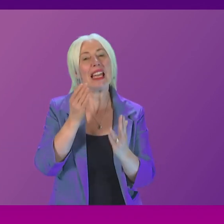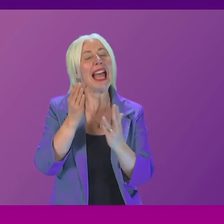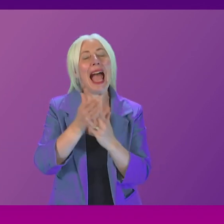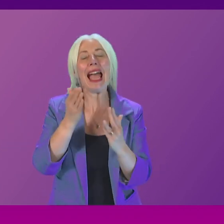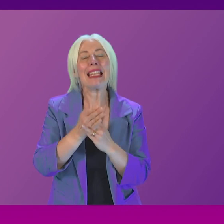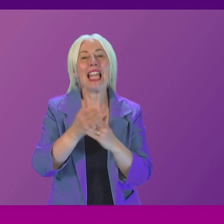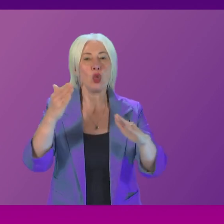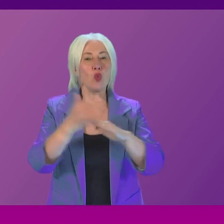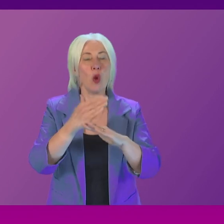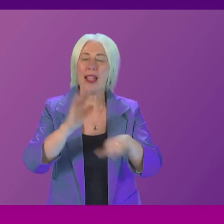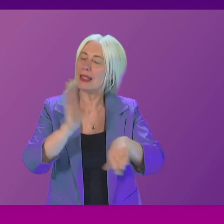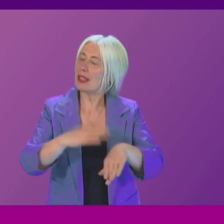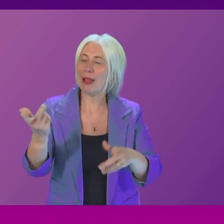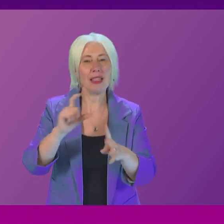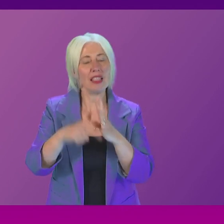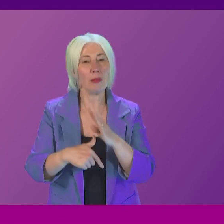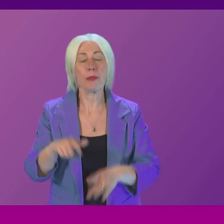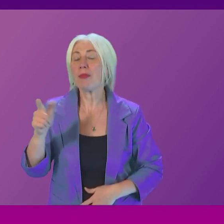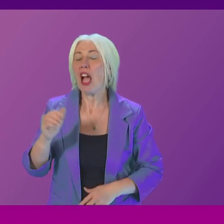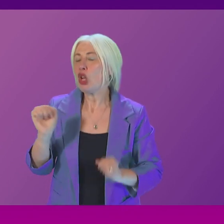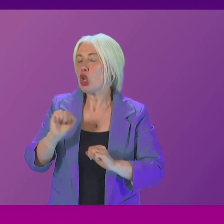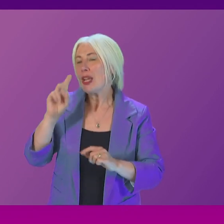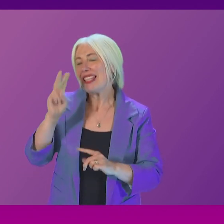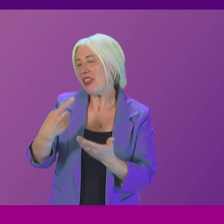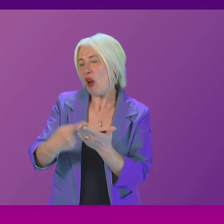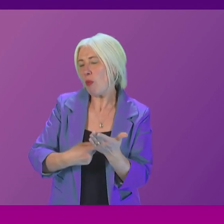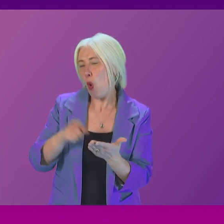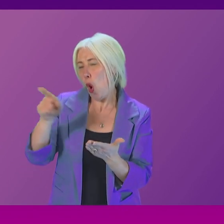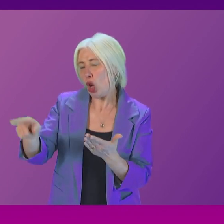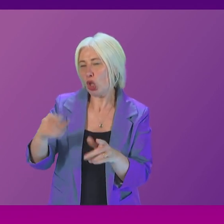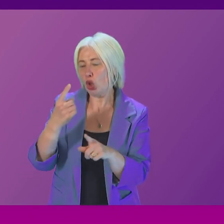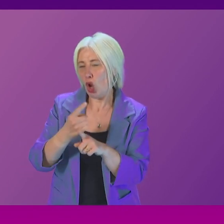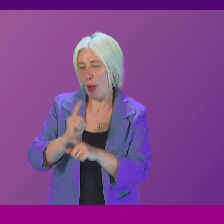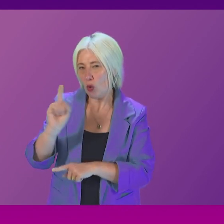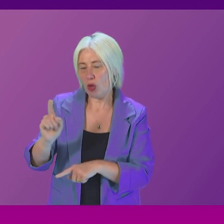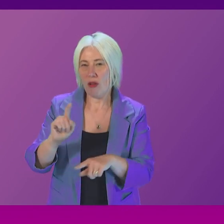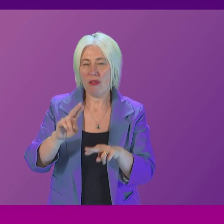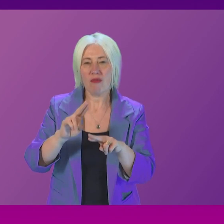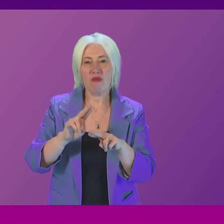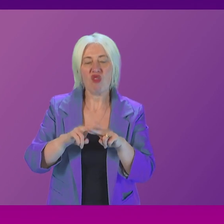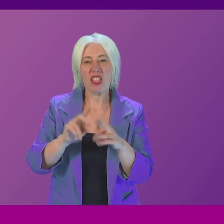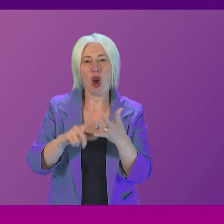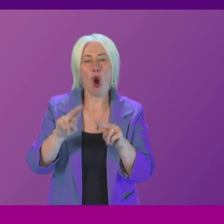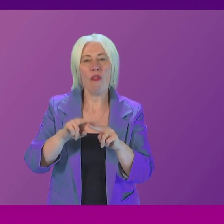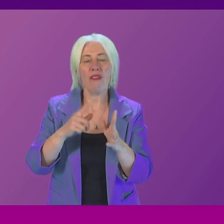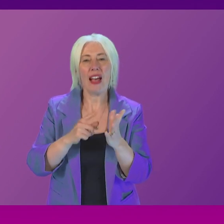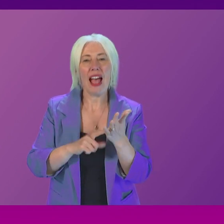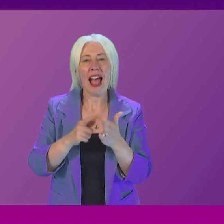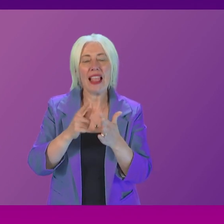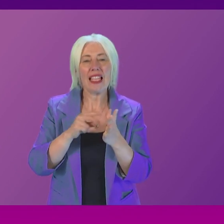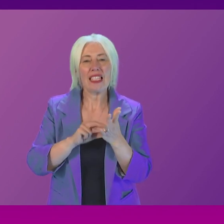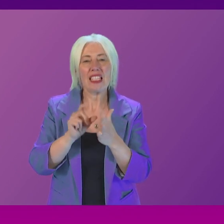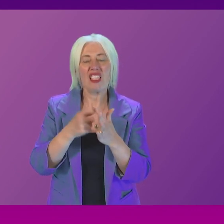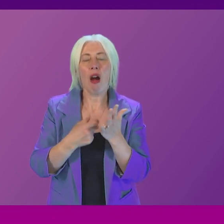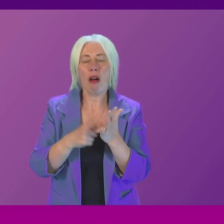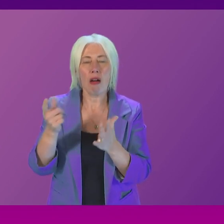their disability? Yes, and forgive me, so I haven't seen the Fraser Valander report that Claire Baker references, so I will make sure I look at that after this committee session. So